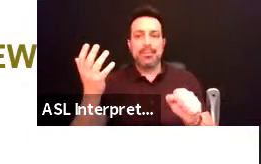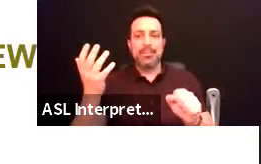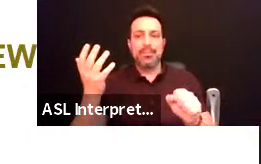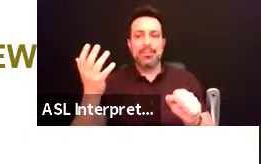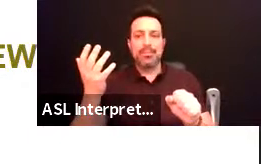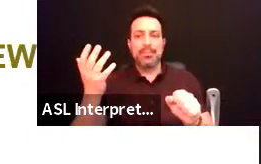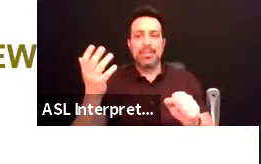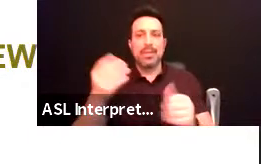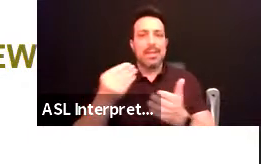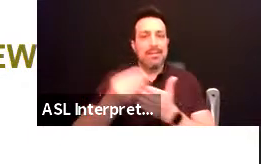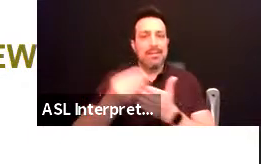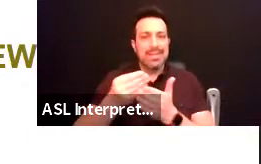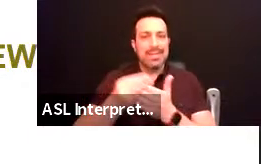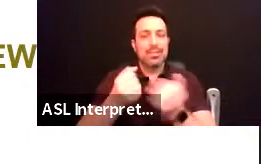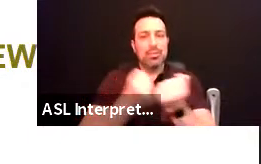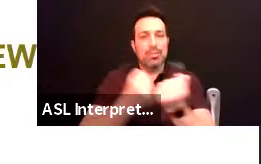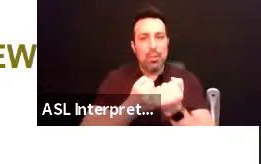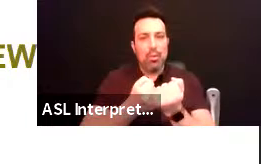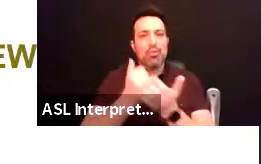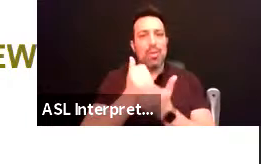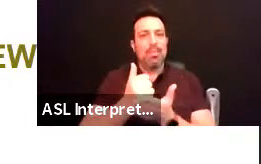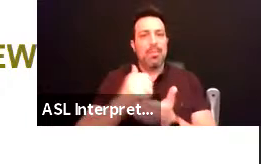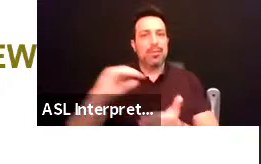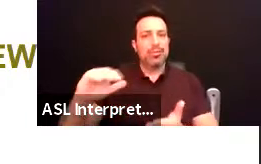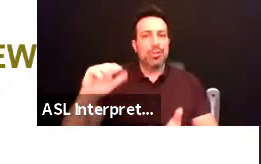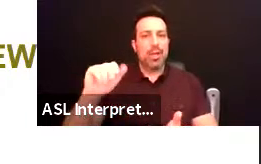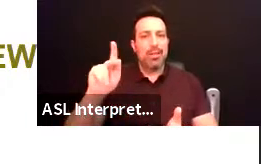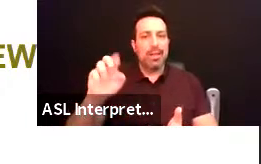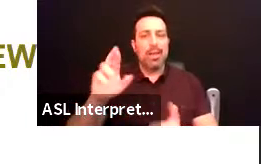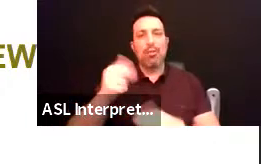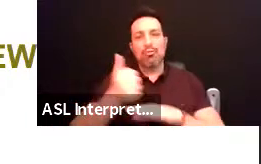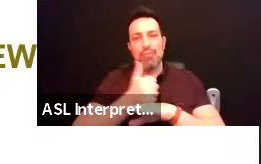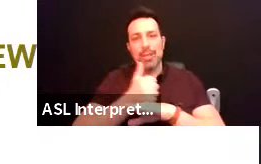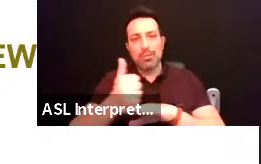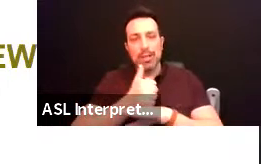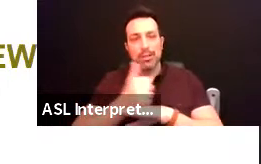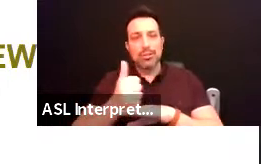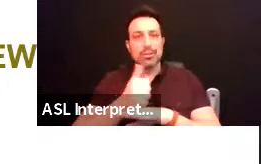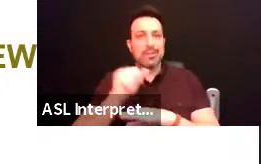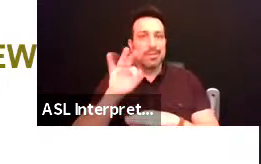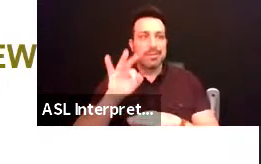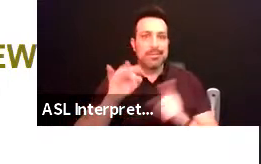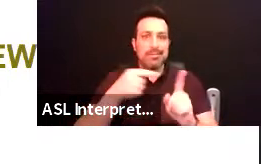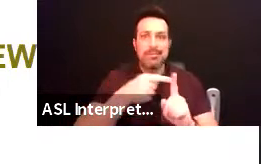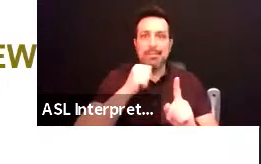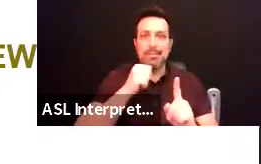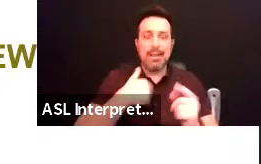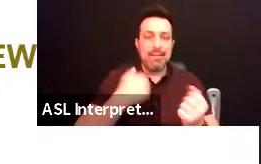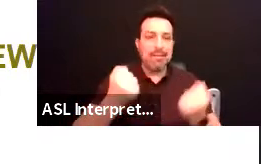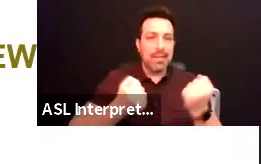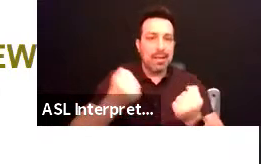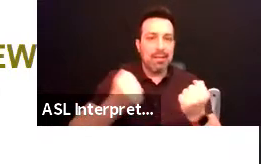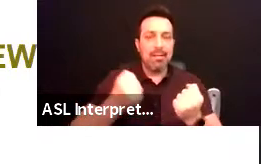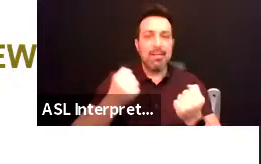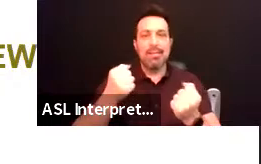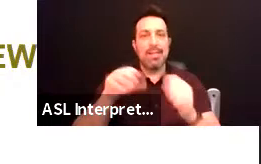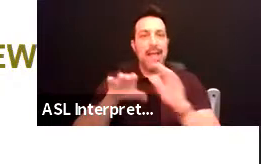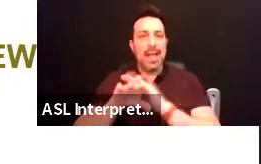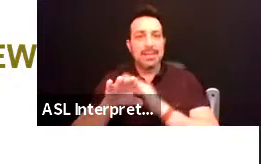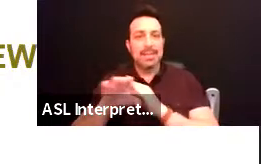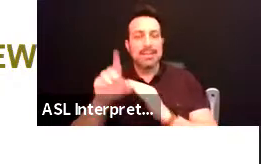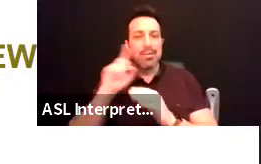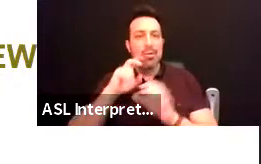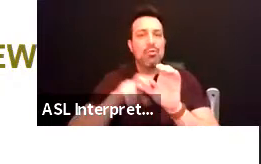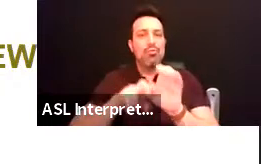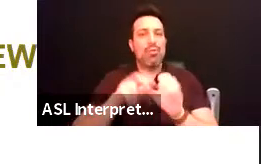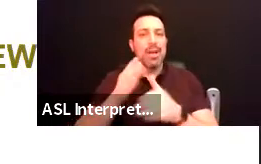physical support to help with childcare or transportation if they don't have a vehicle or access to rideshare